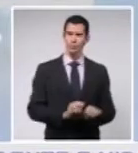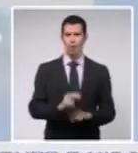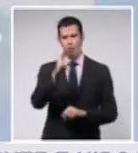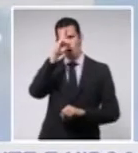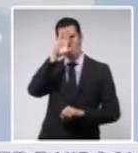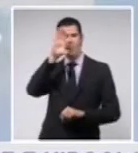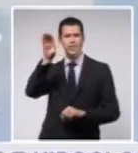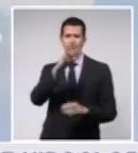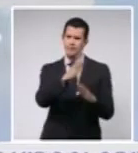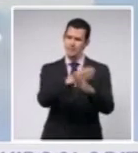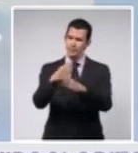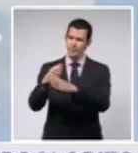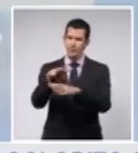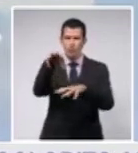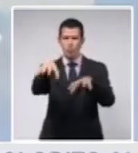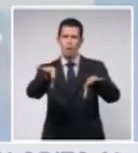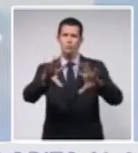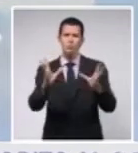Today,